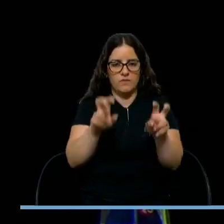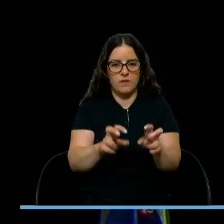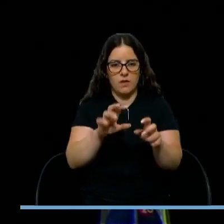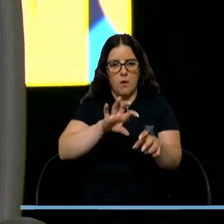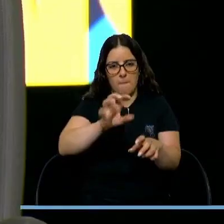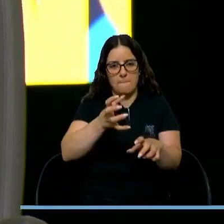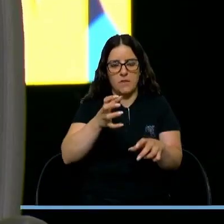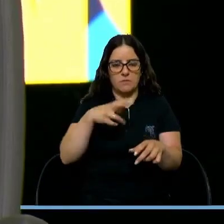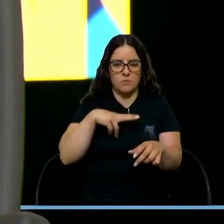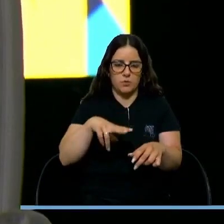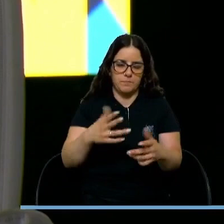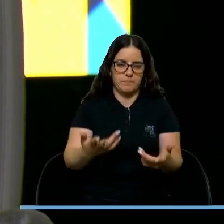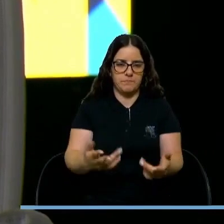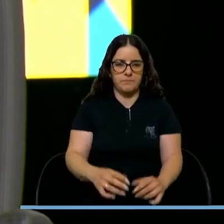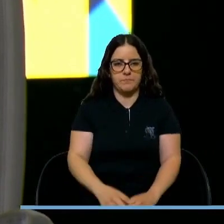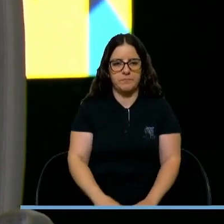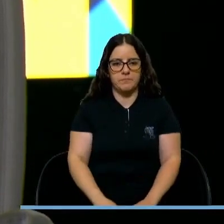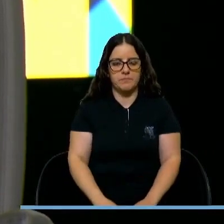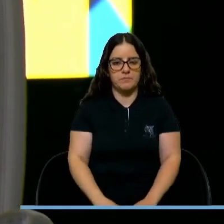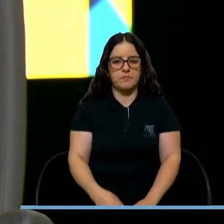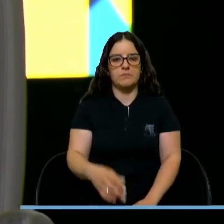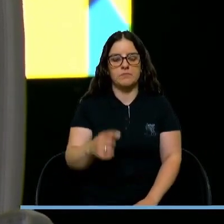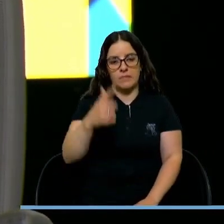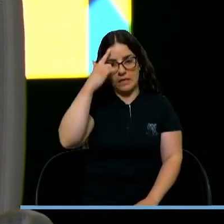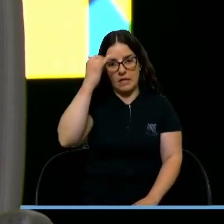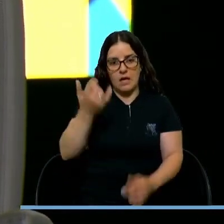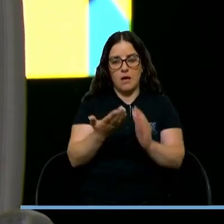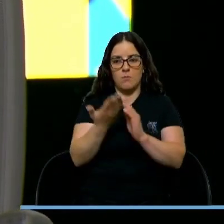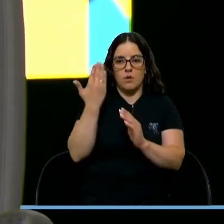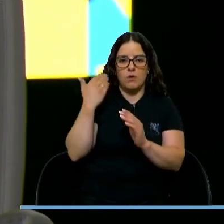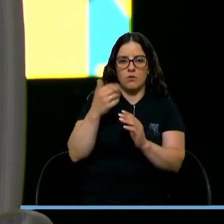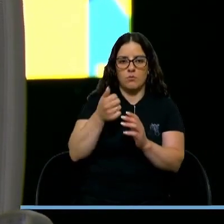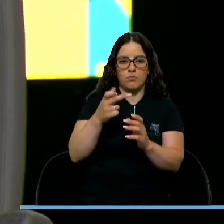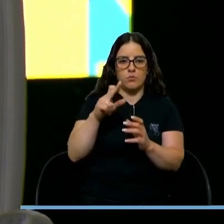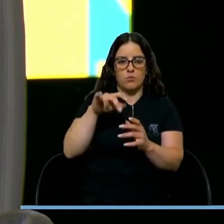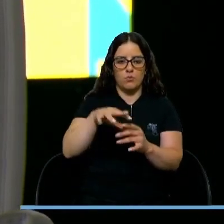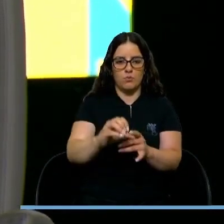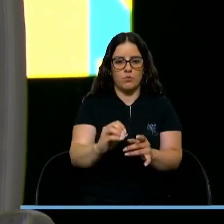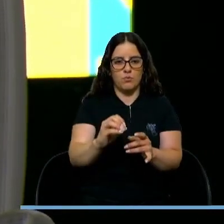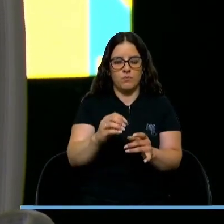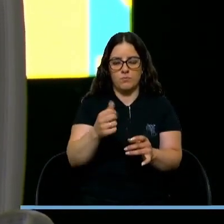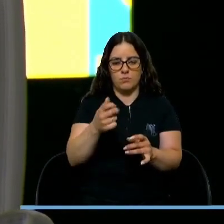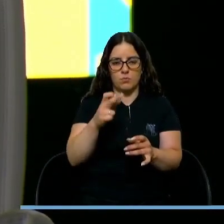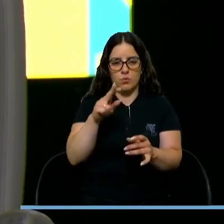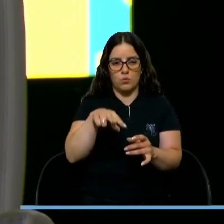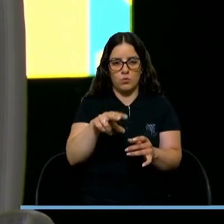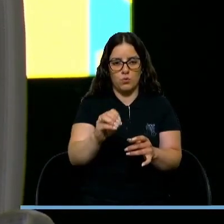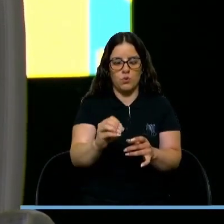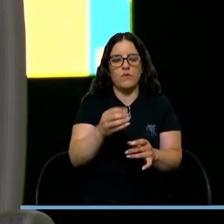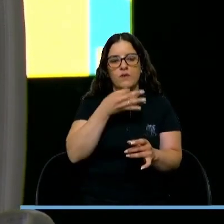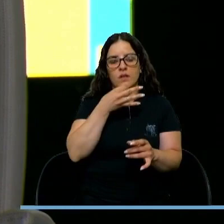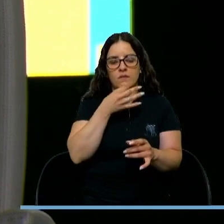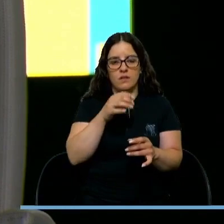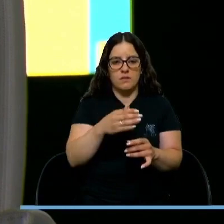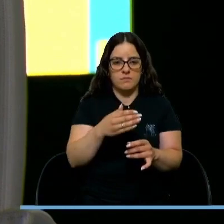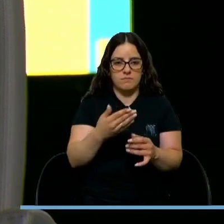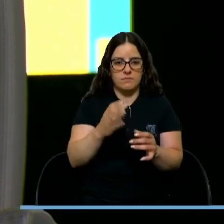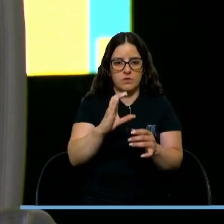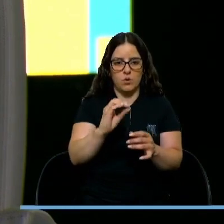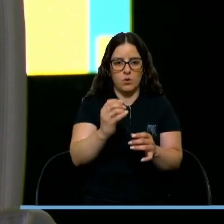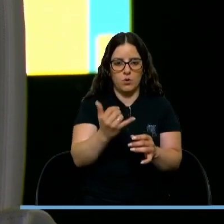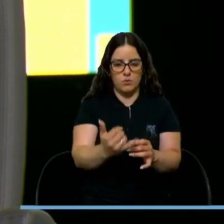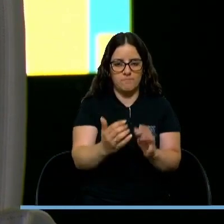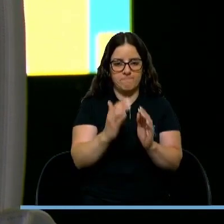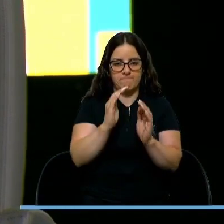country. So let's pick up on an idea which was mentioned by Bruno, decarbonization. One of the